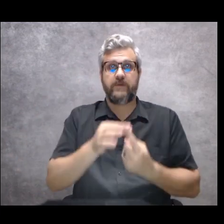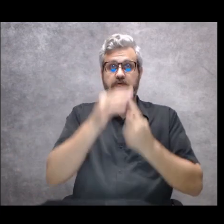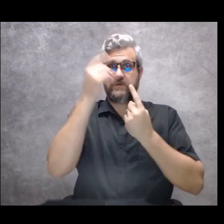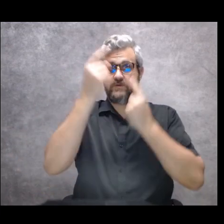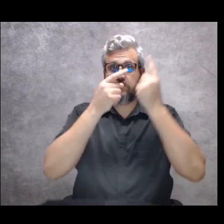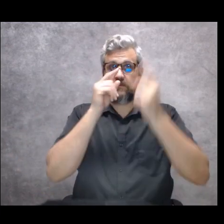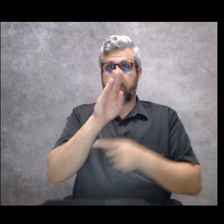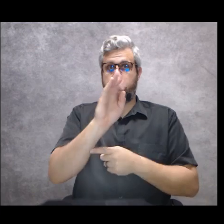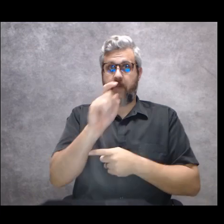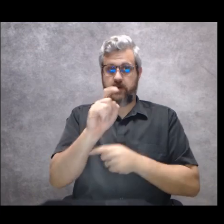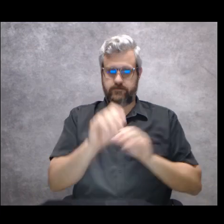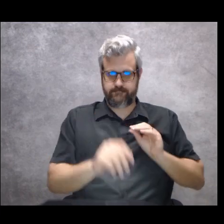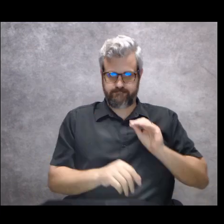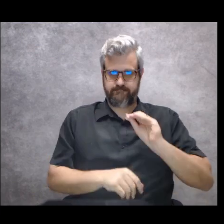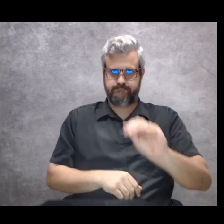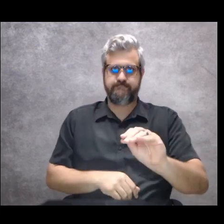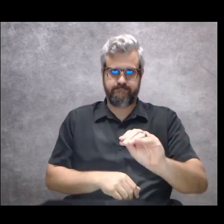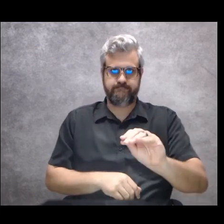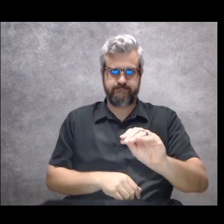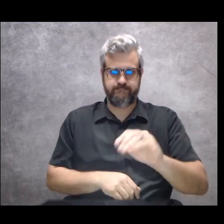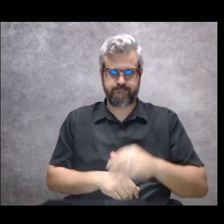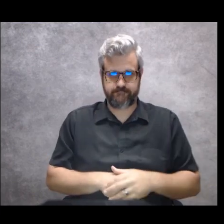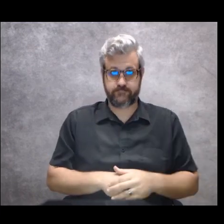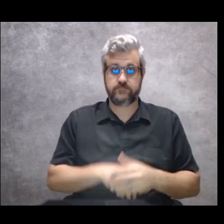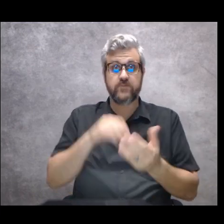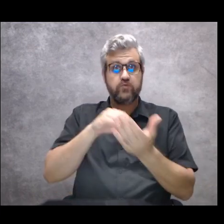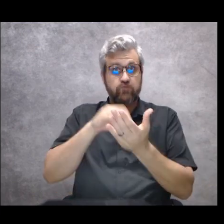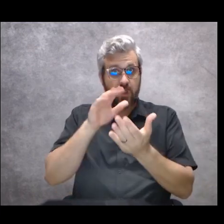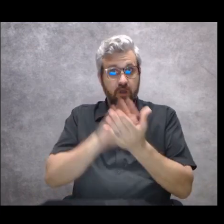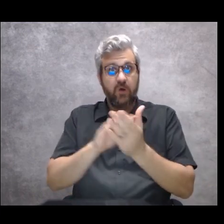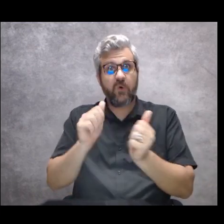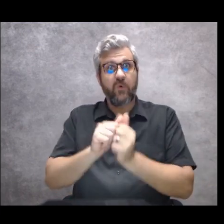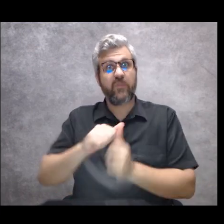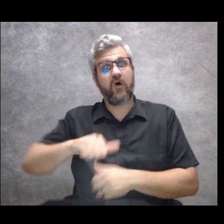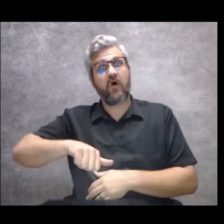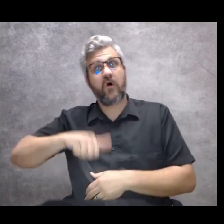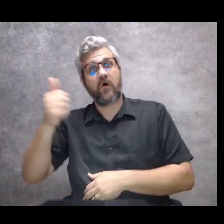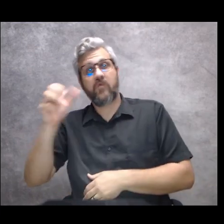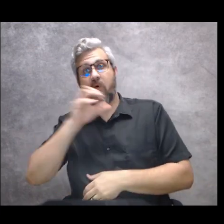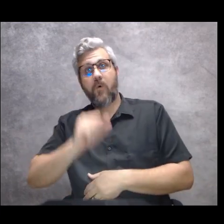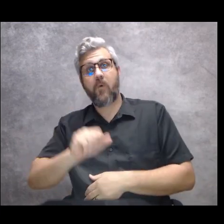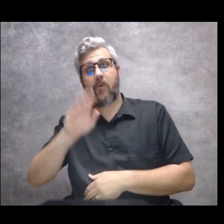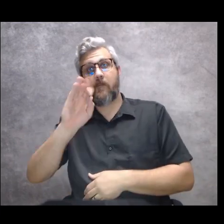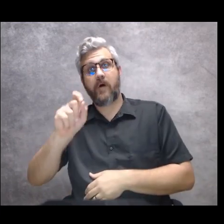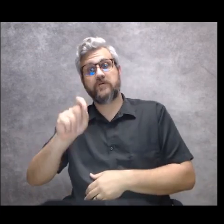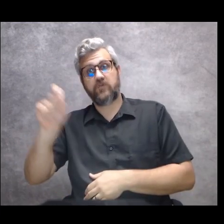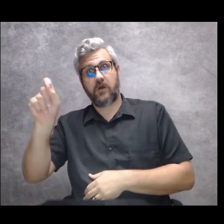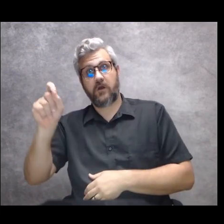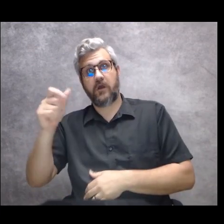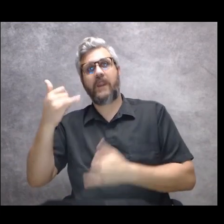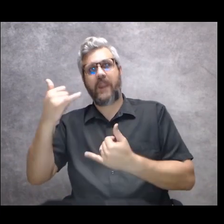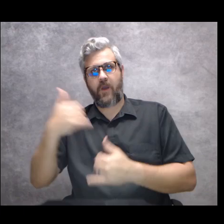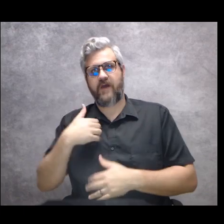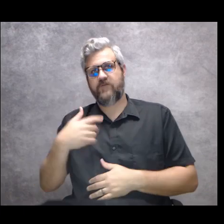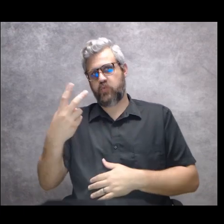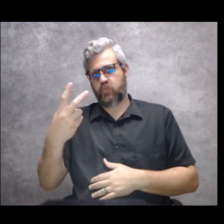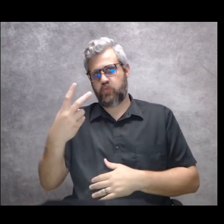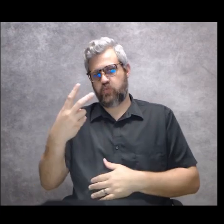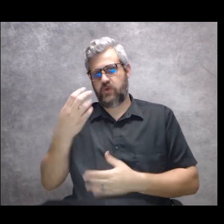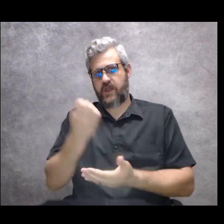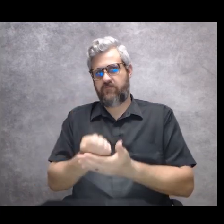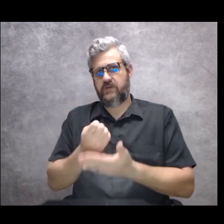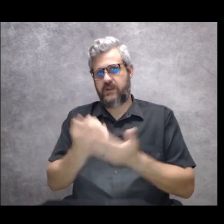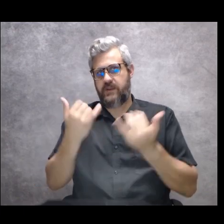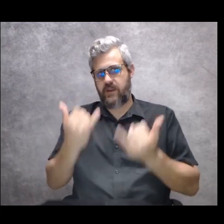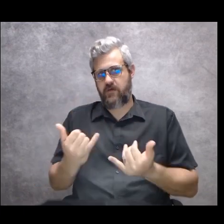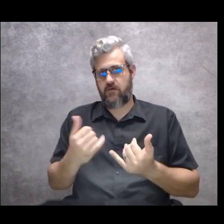added. Records with the Other checkbox marked now have 2 evidences. The Other